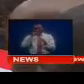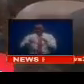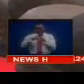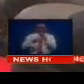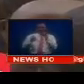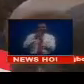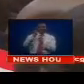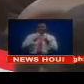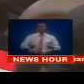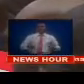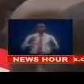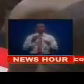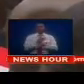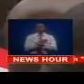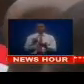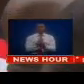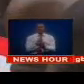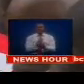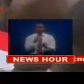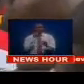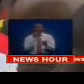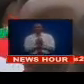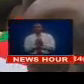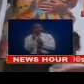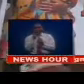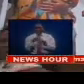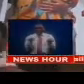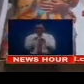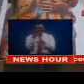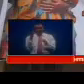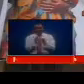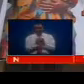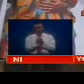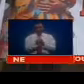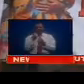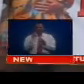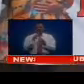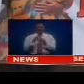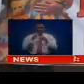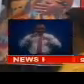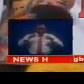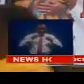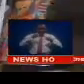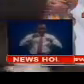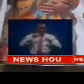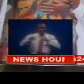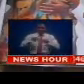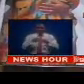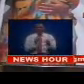as the basis for changing lives and transforming the country. He said one important criterion for assessing NDC's